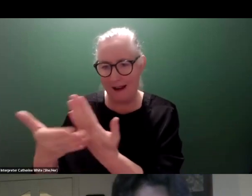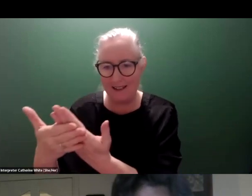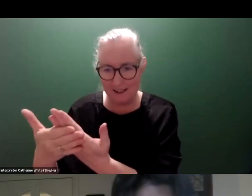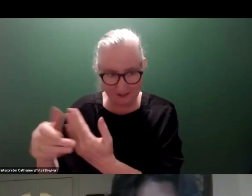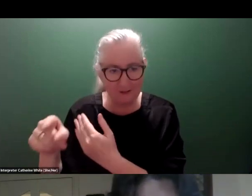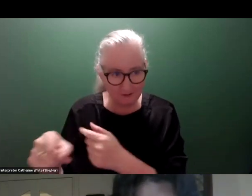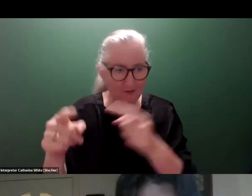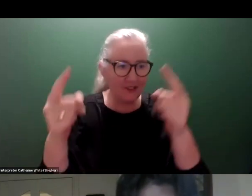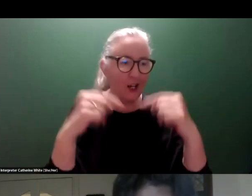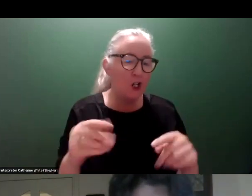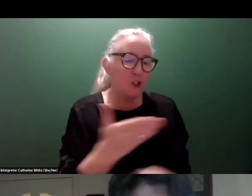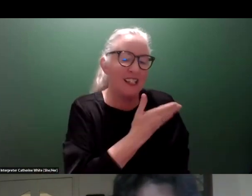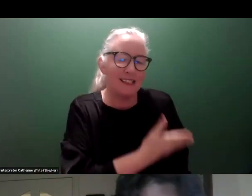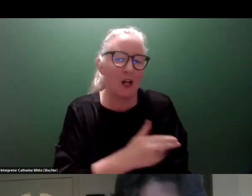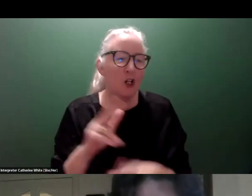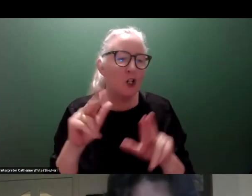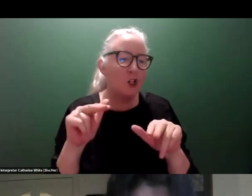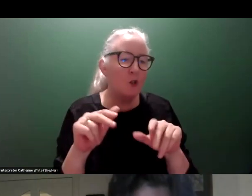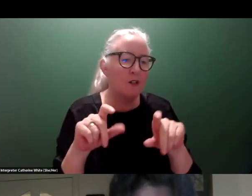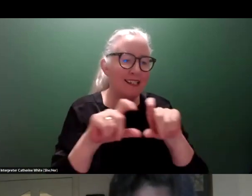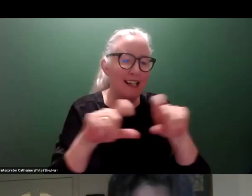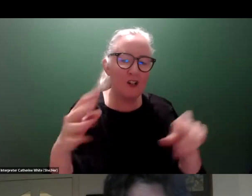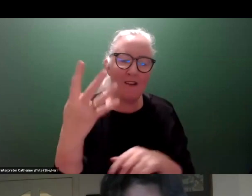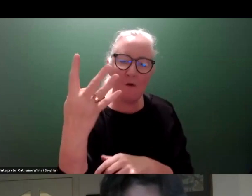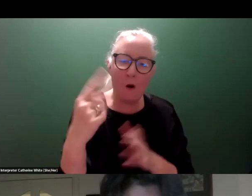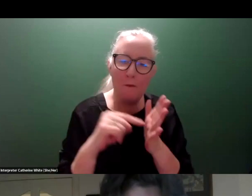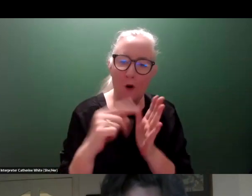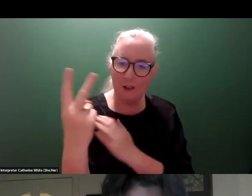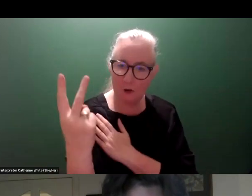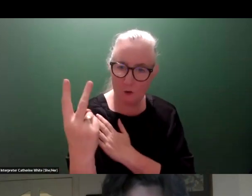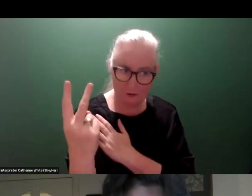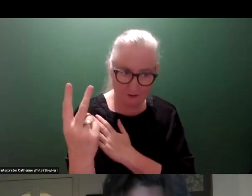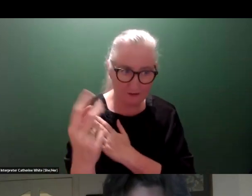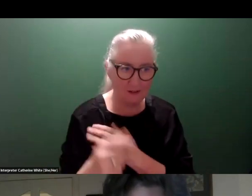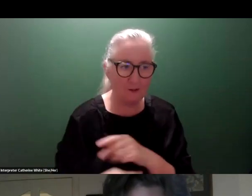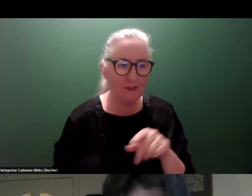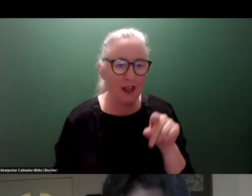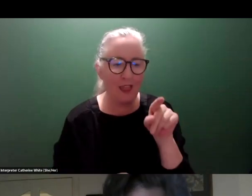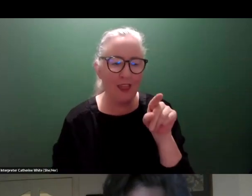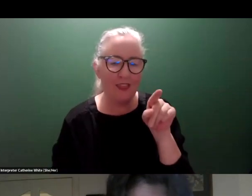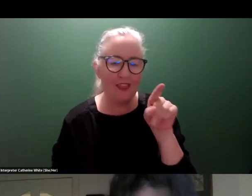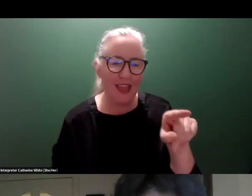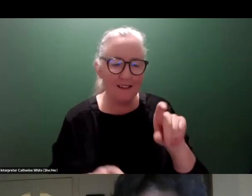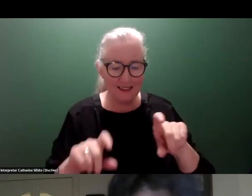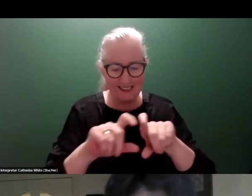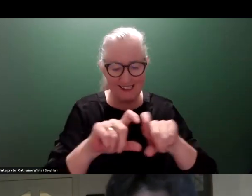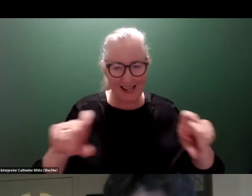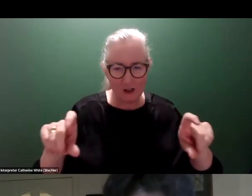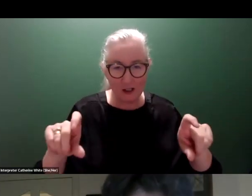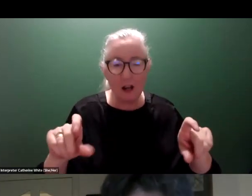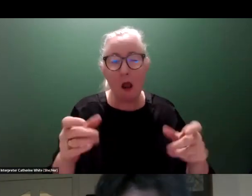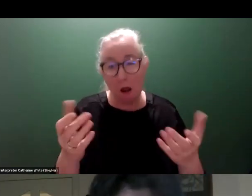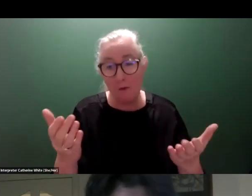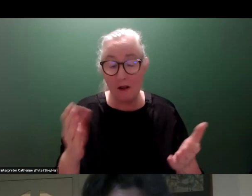So to begin with the new section 4.2. This is a section, relatively